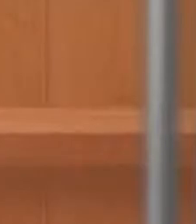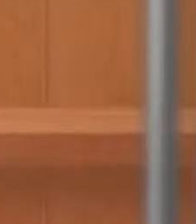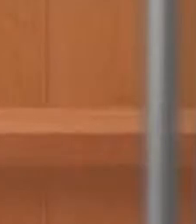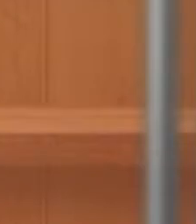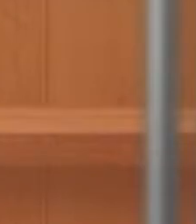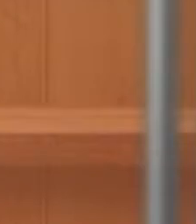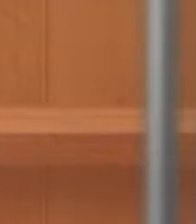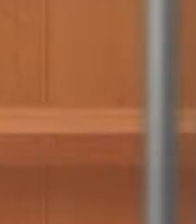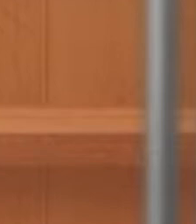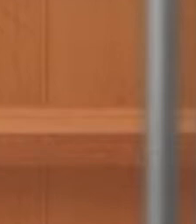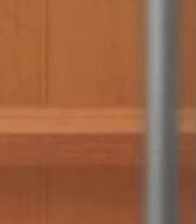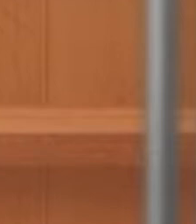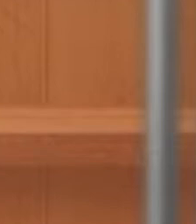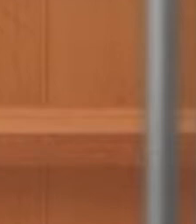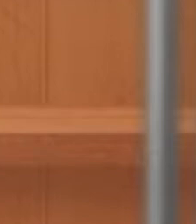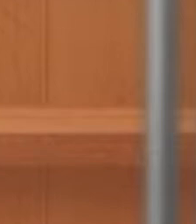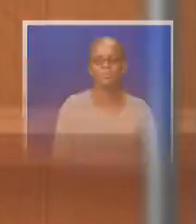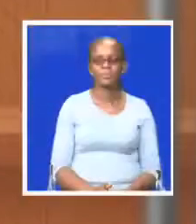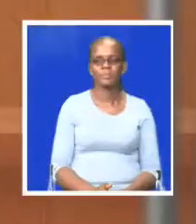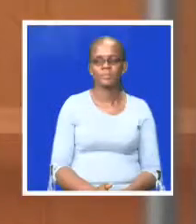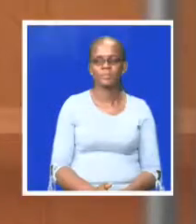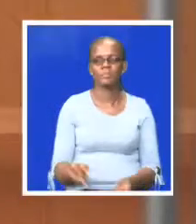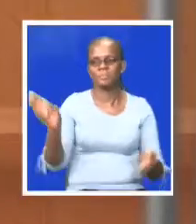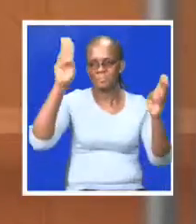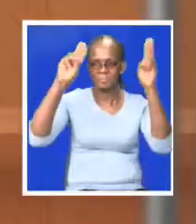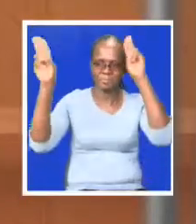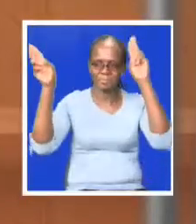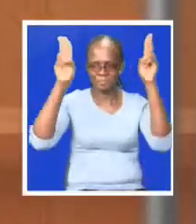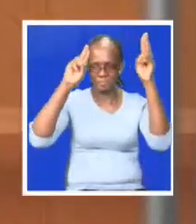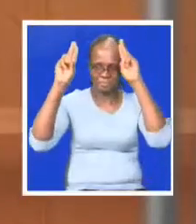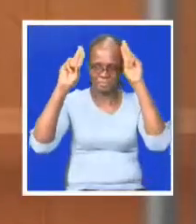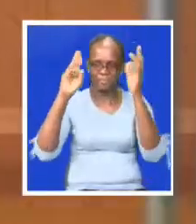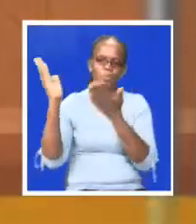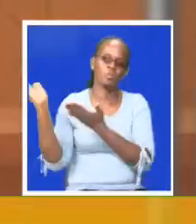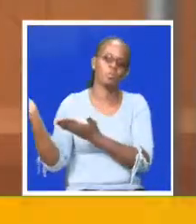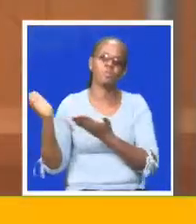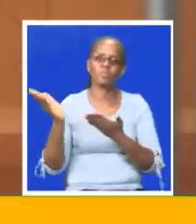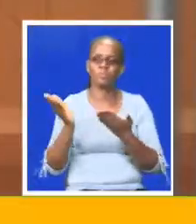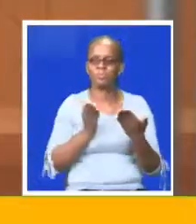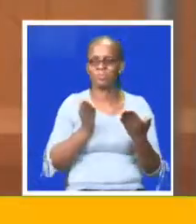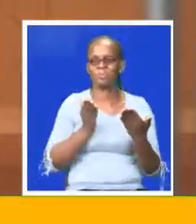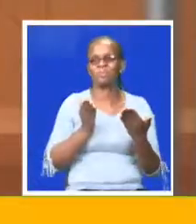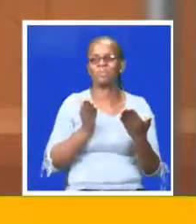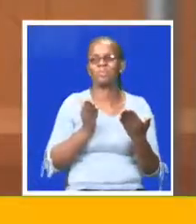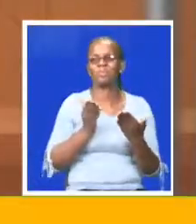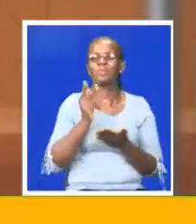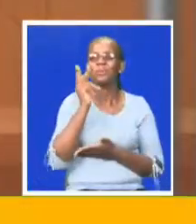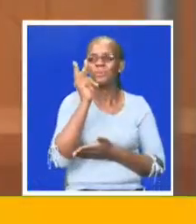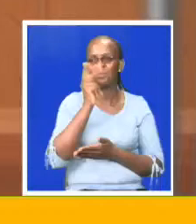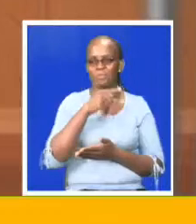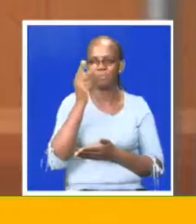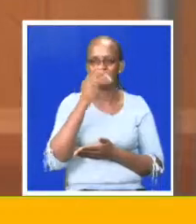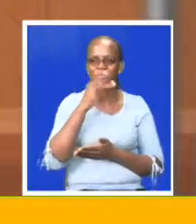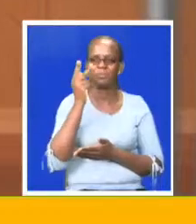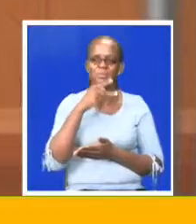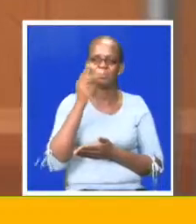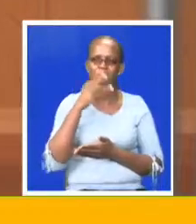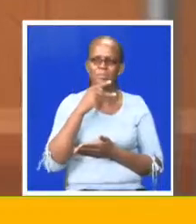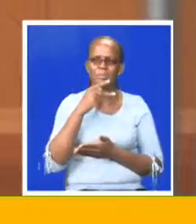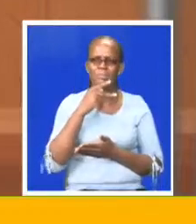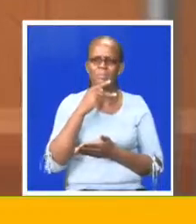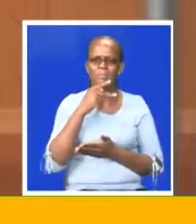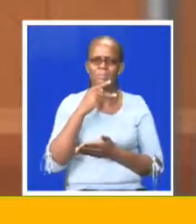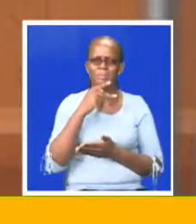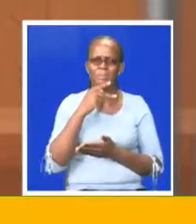A very good afternoon to our viewers back home, and welcome back to another fun and very informative edition of Home